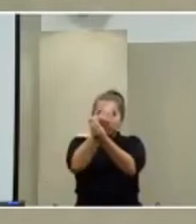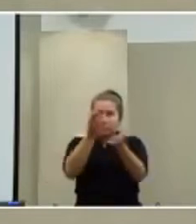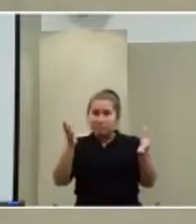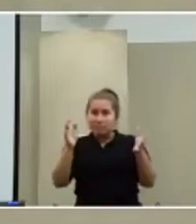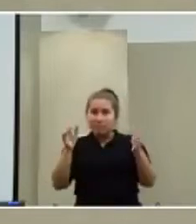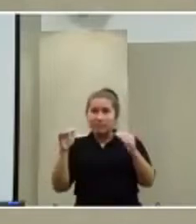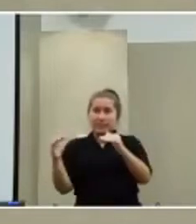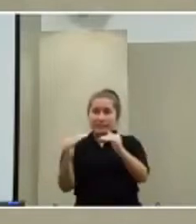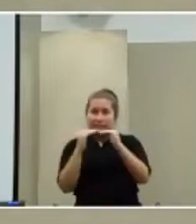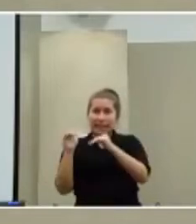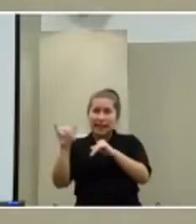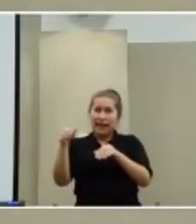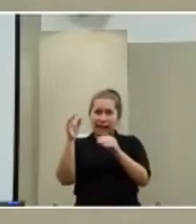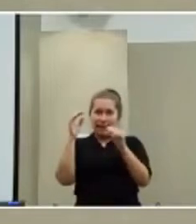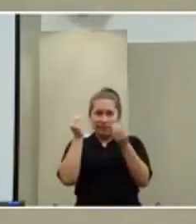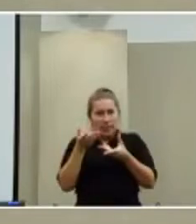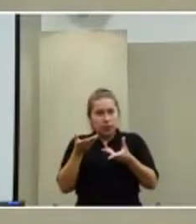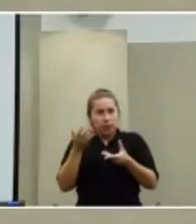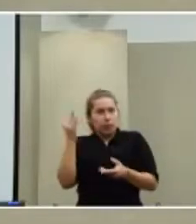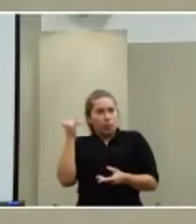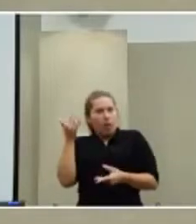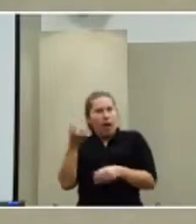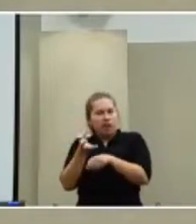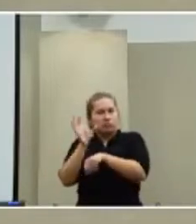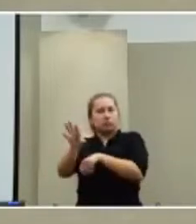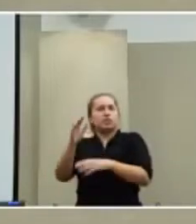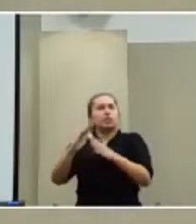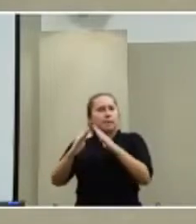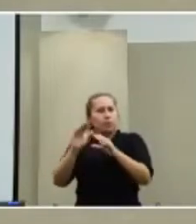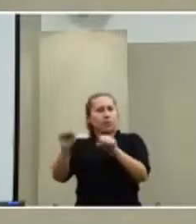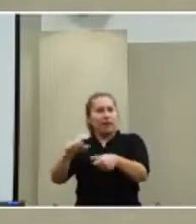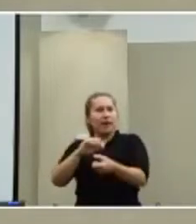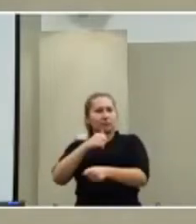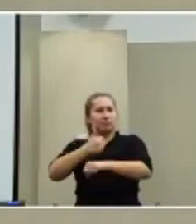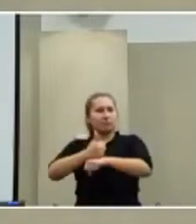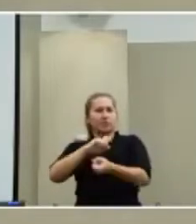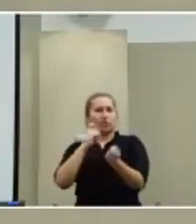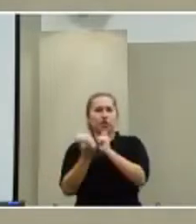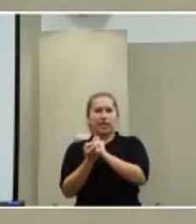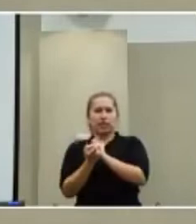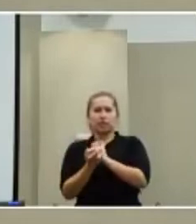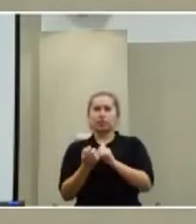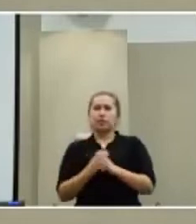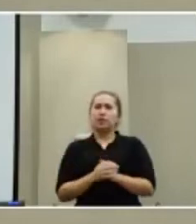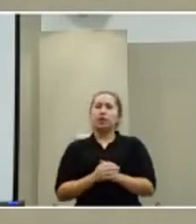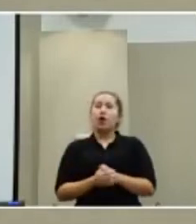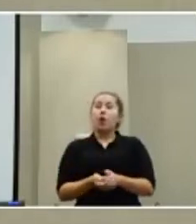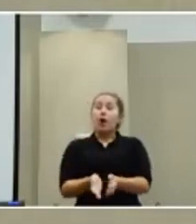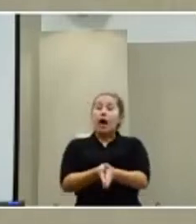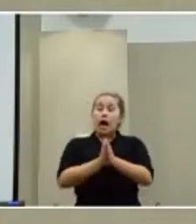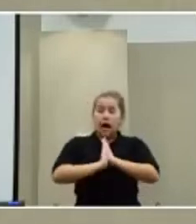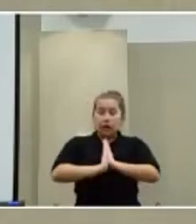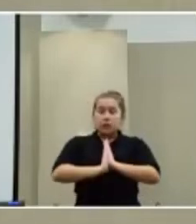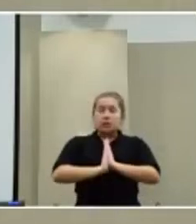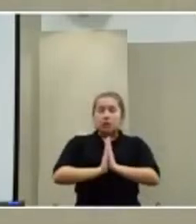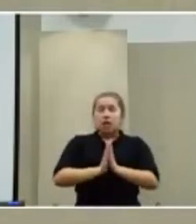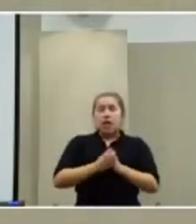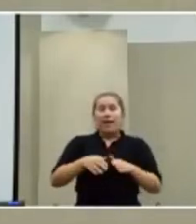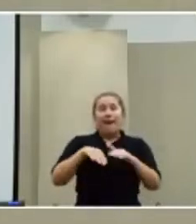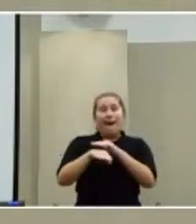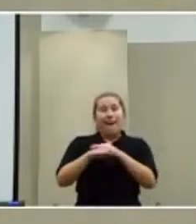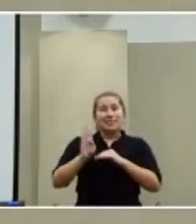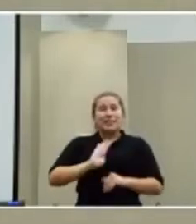that the community can make change. So I ask that the Access Board consider a